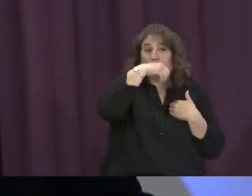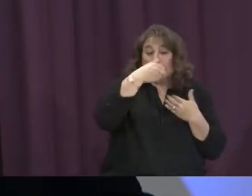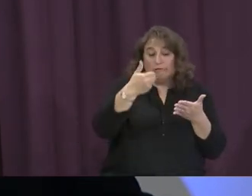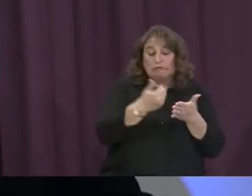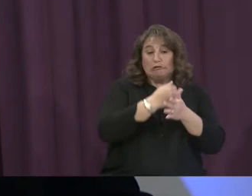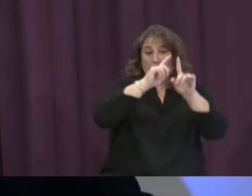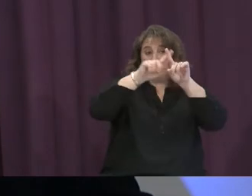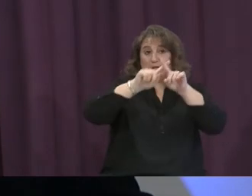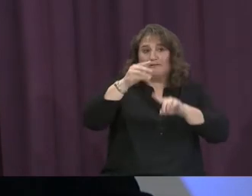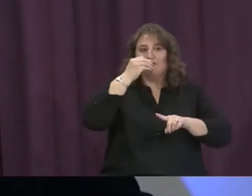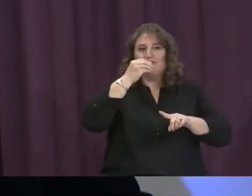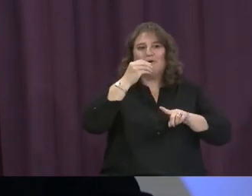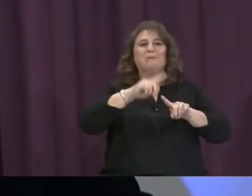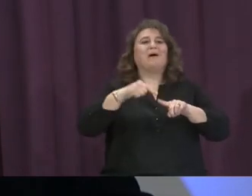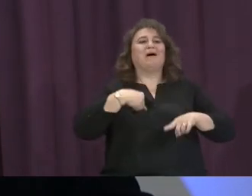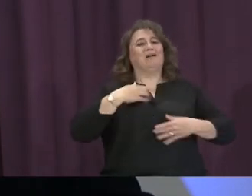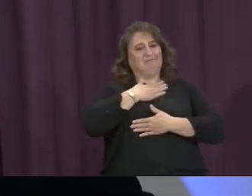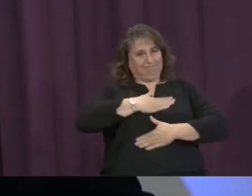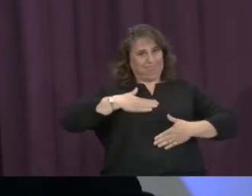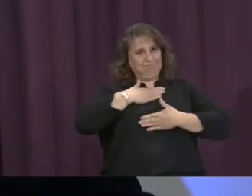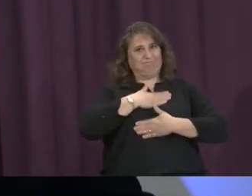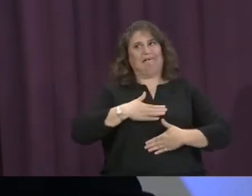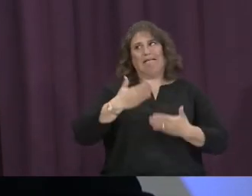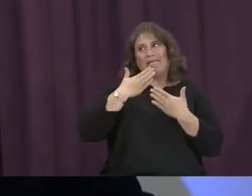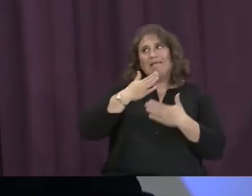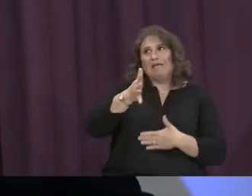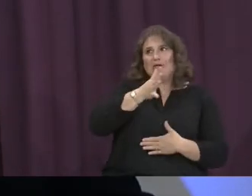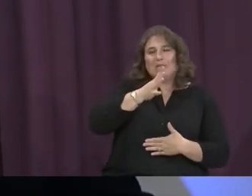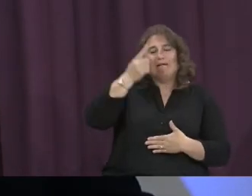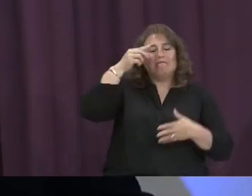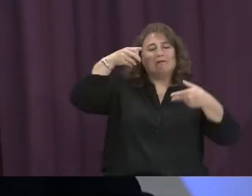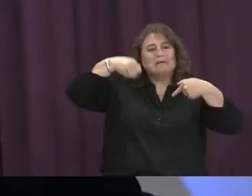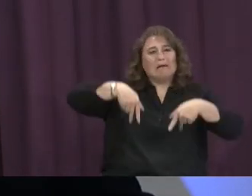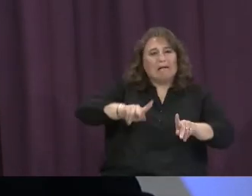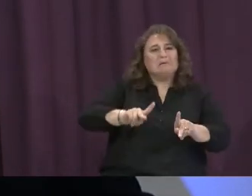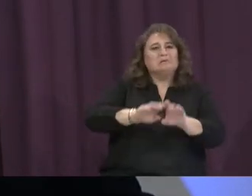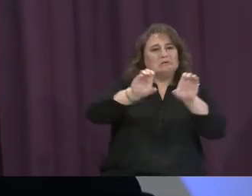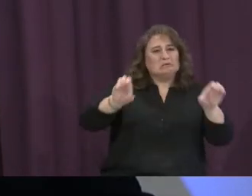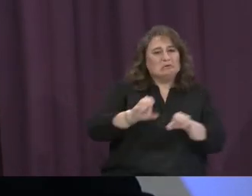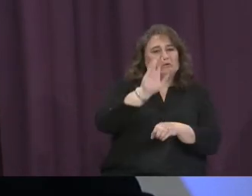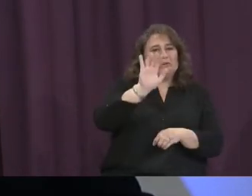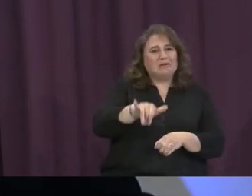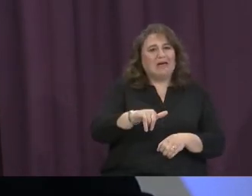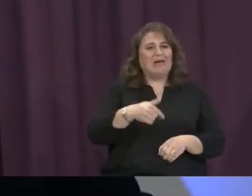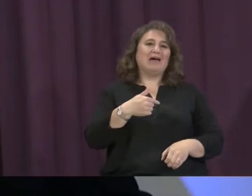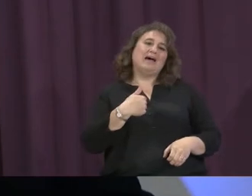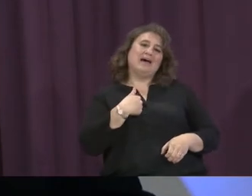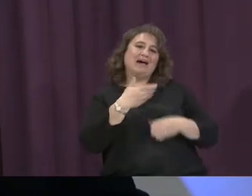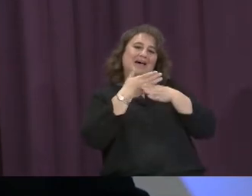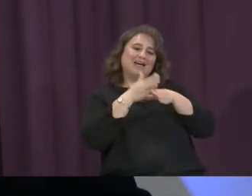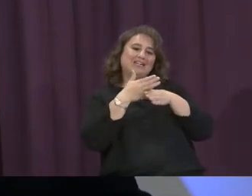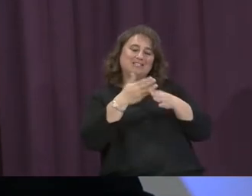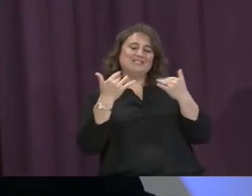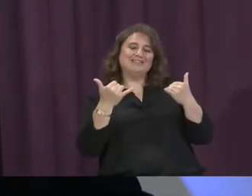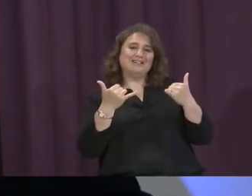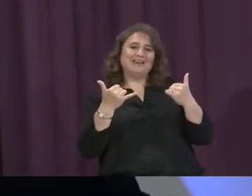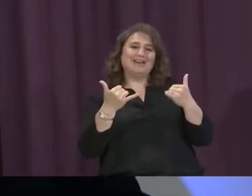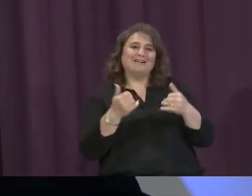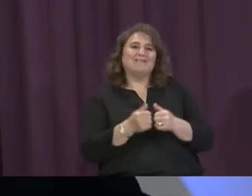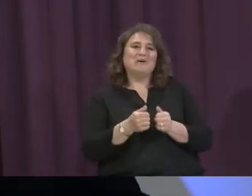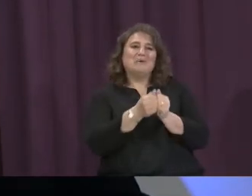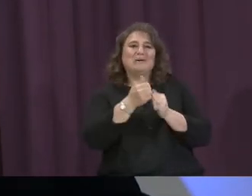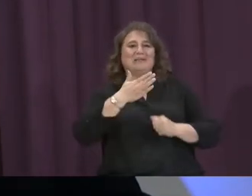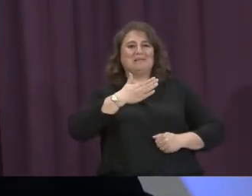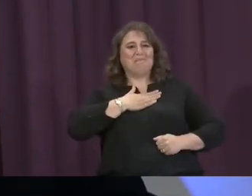I'm so grateful for that, for the opportunities to do that, and I try to share that. I just try to share it with